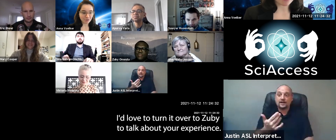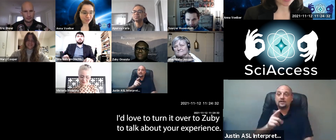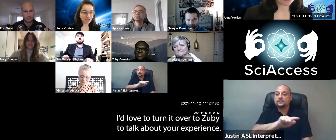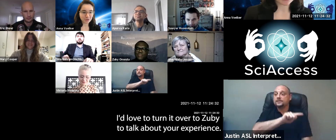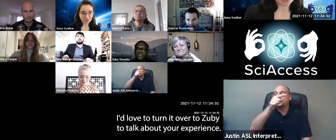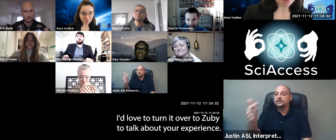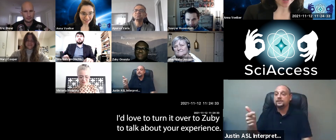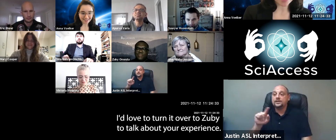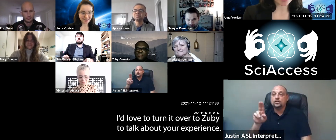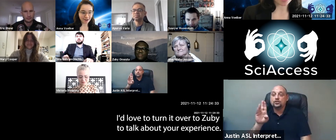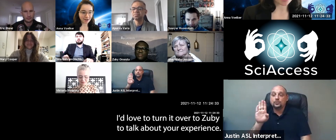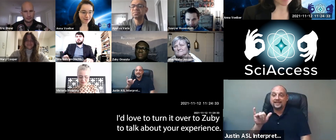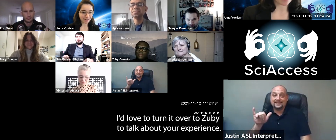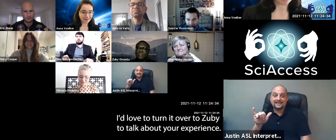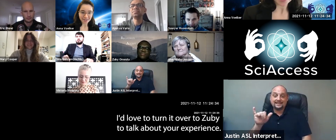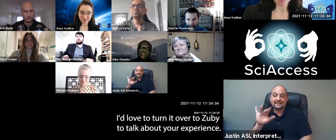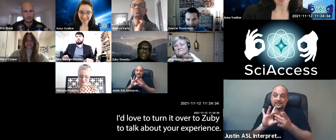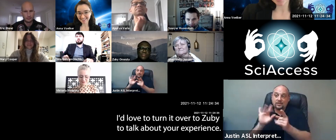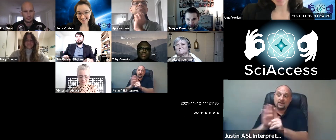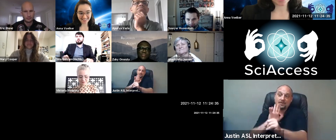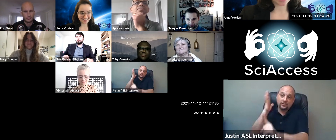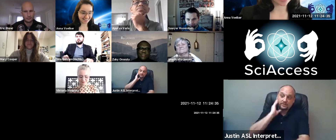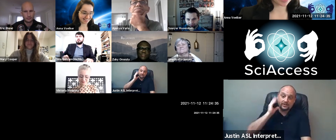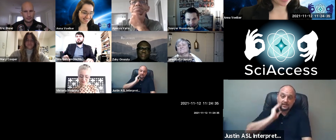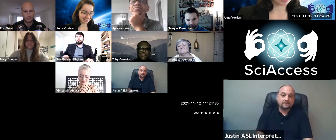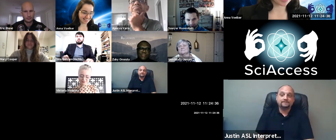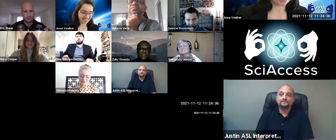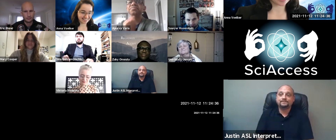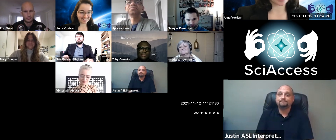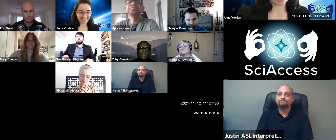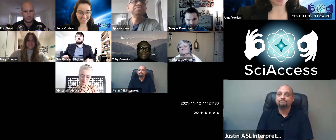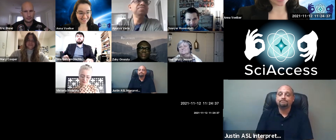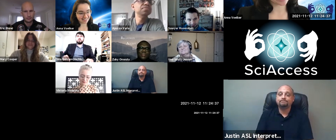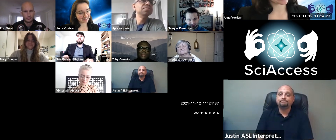it over to Zuby to talk about your experience.